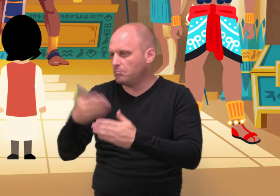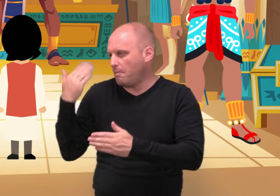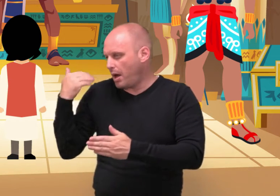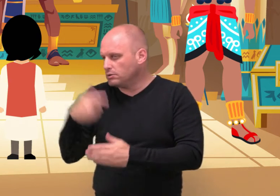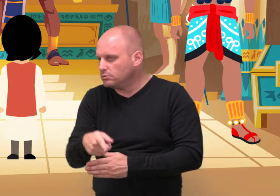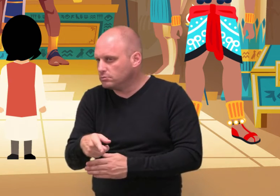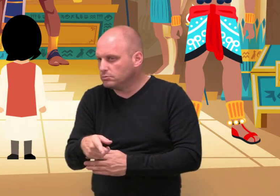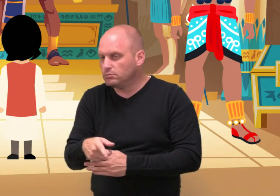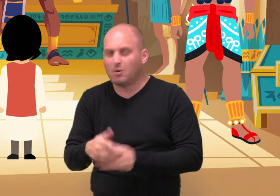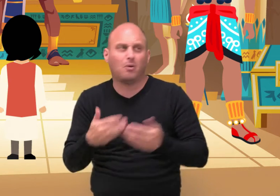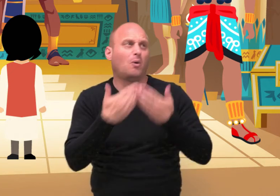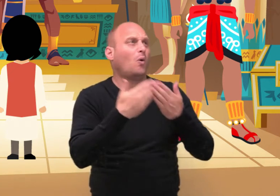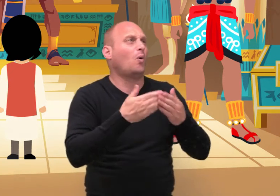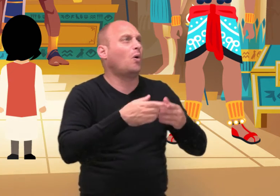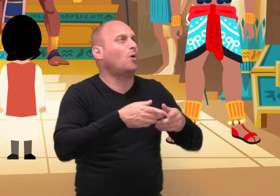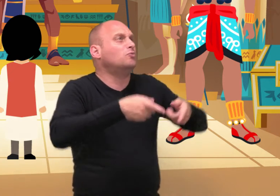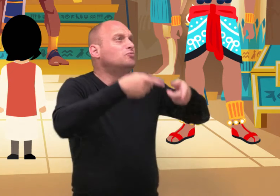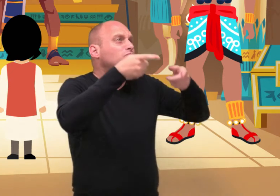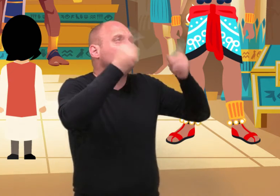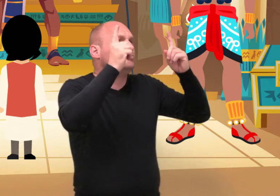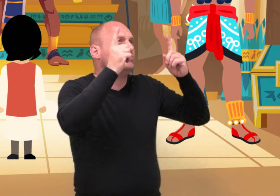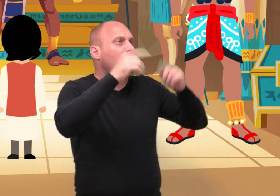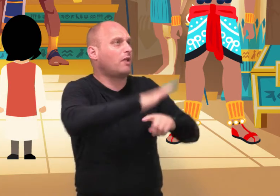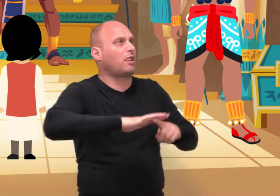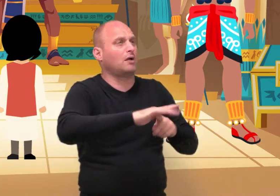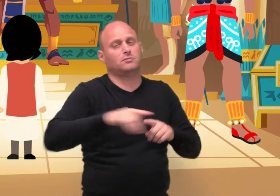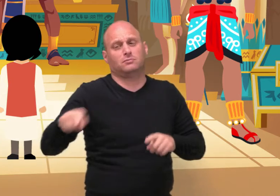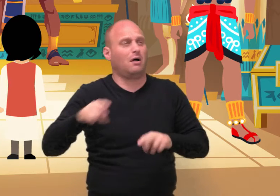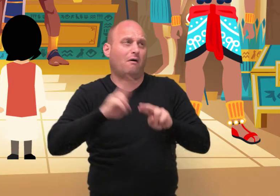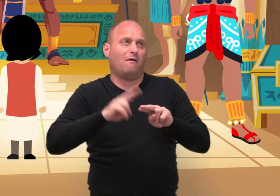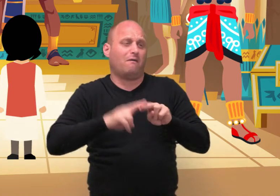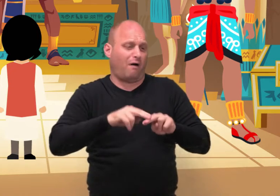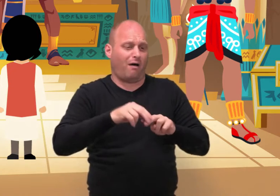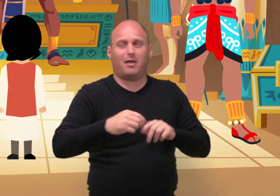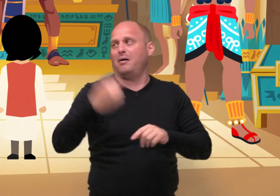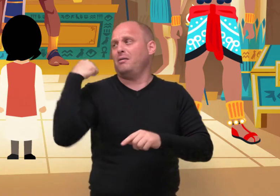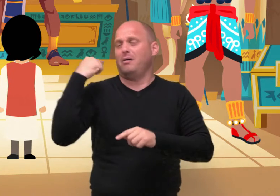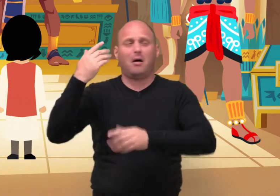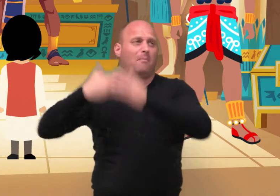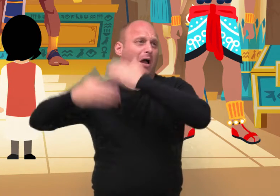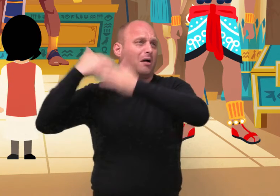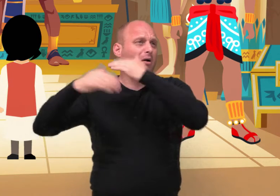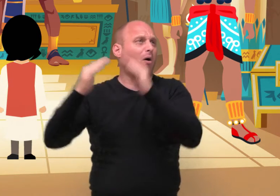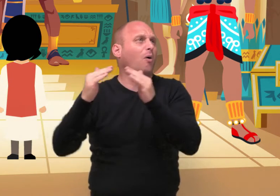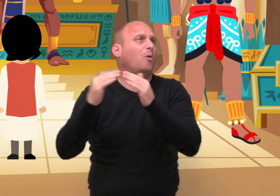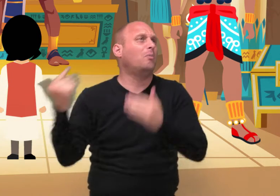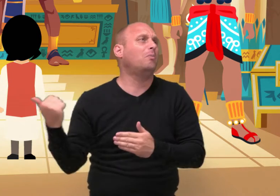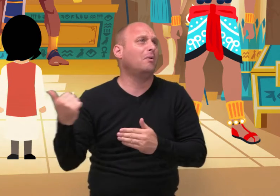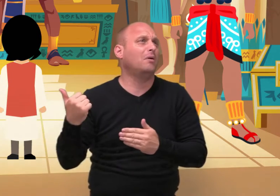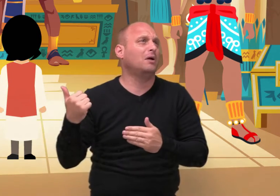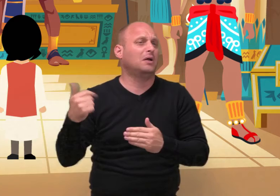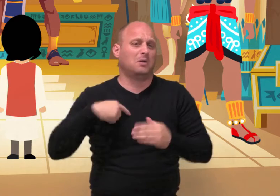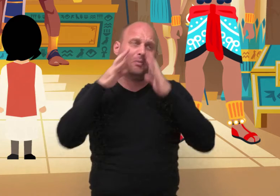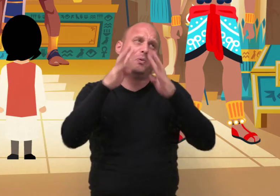land, verily he has an old father who would grieve for him, so take one of us in his place. Indeed, we think that